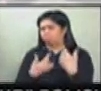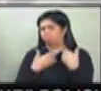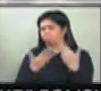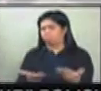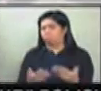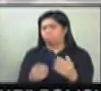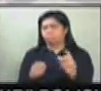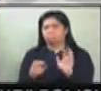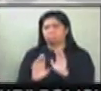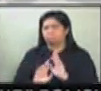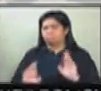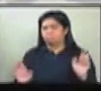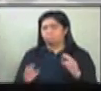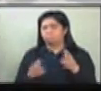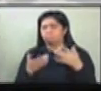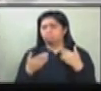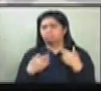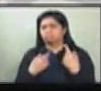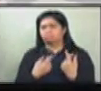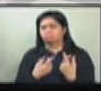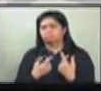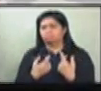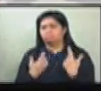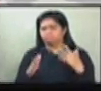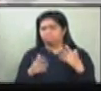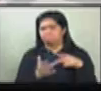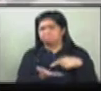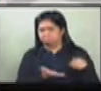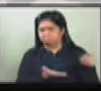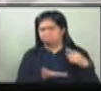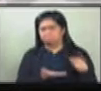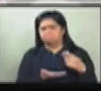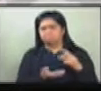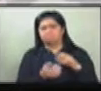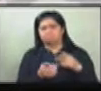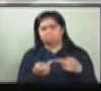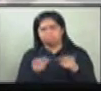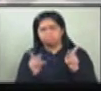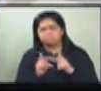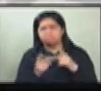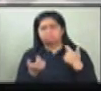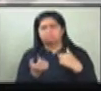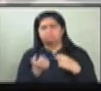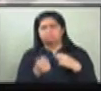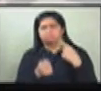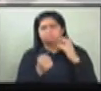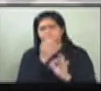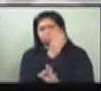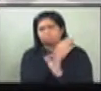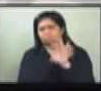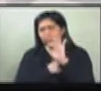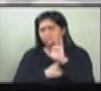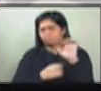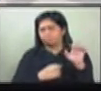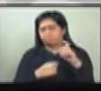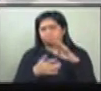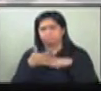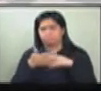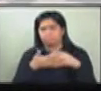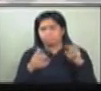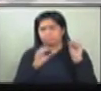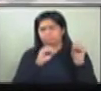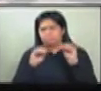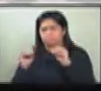proceed with it. And we have already paid the franchise fee to Miss Universe and the schedules is in